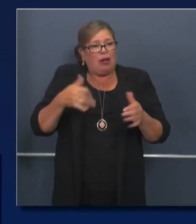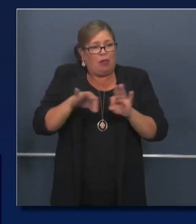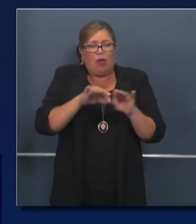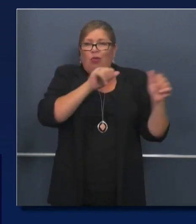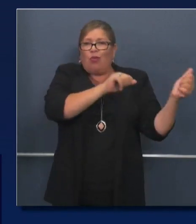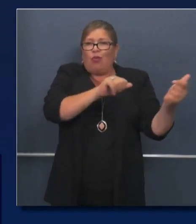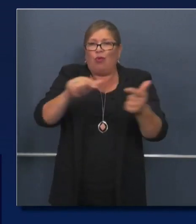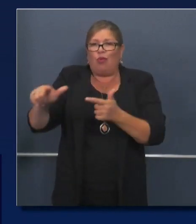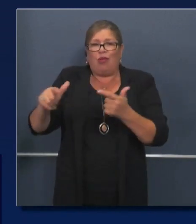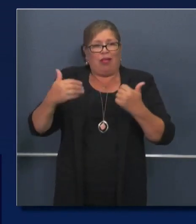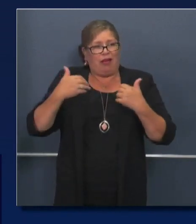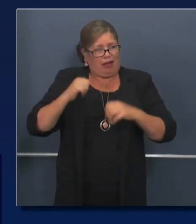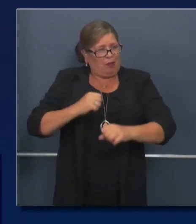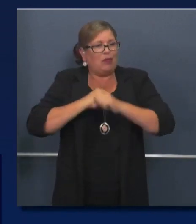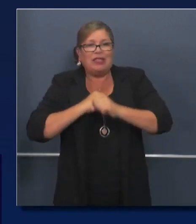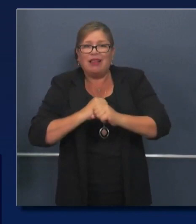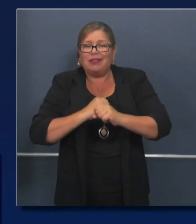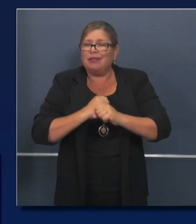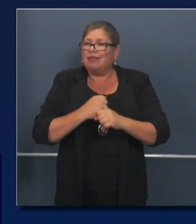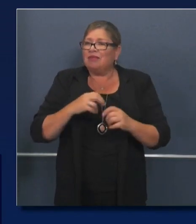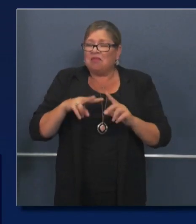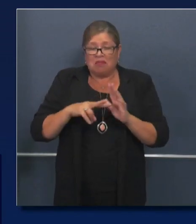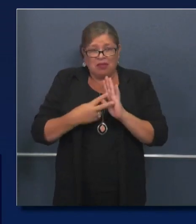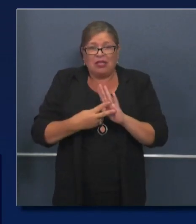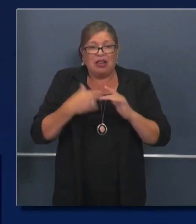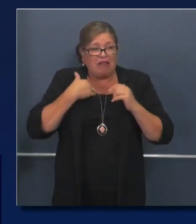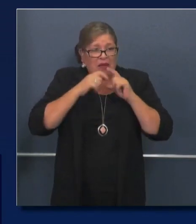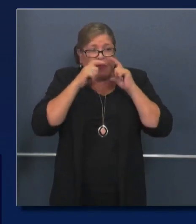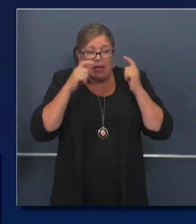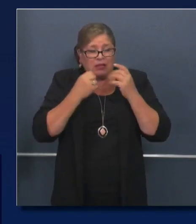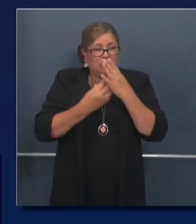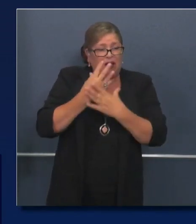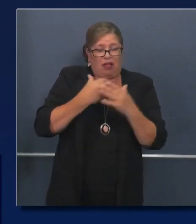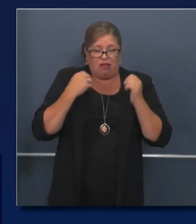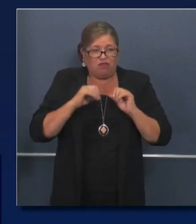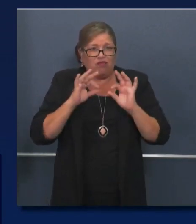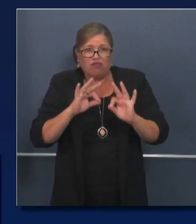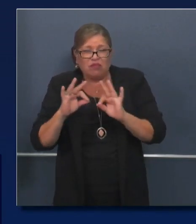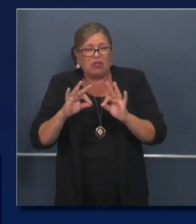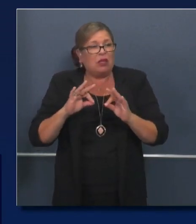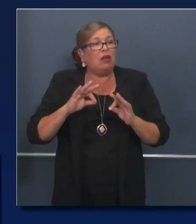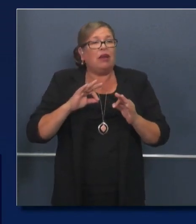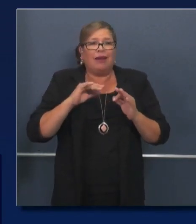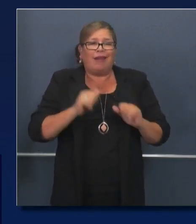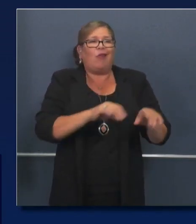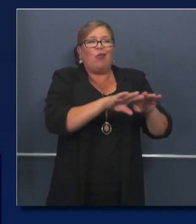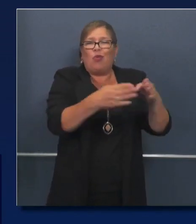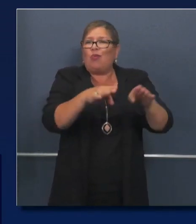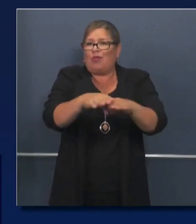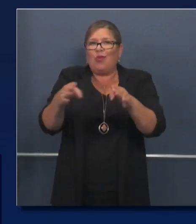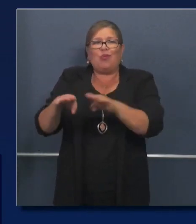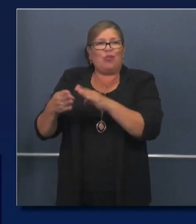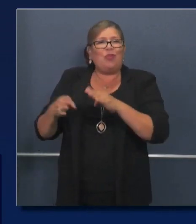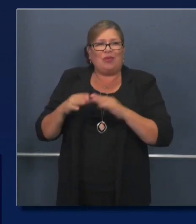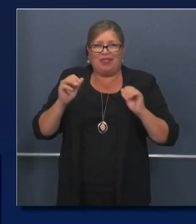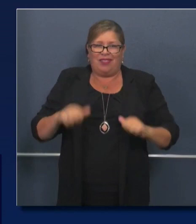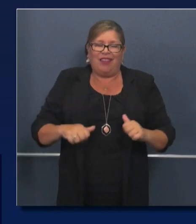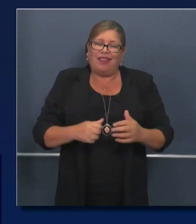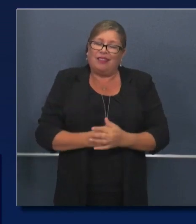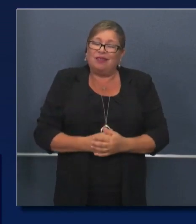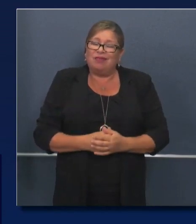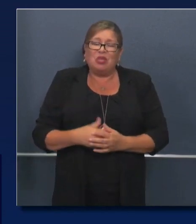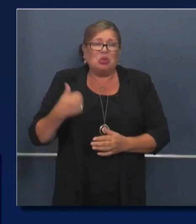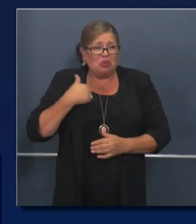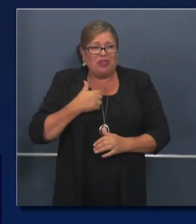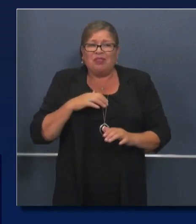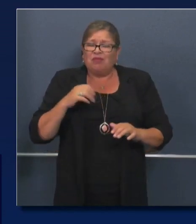and open more confidently within the framework of the guidelines that we have put out. And so real progress in this space, millions